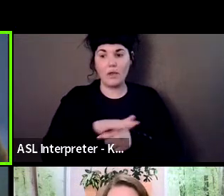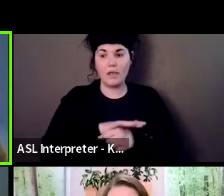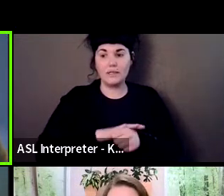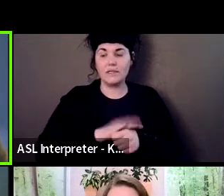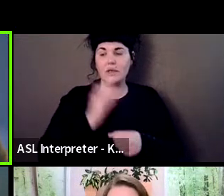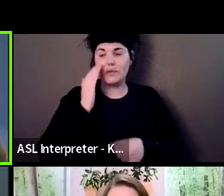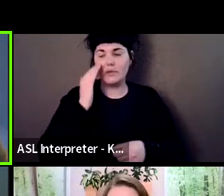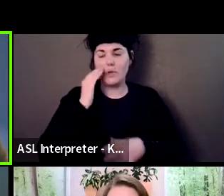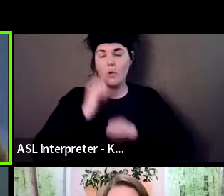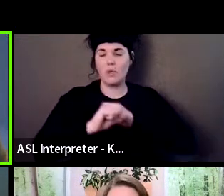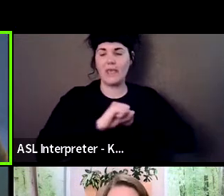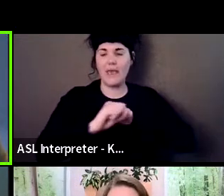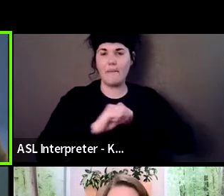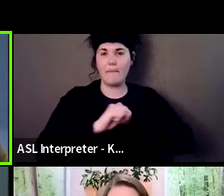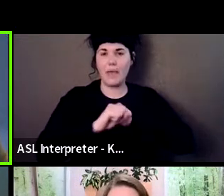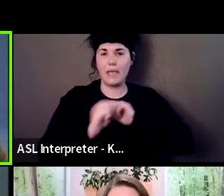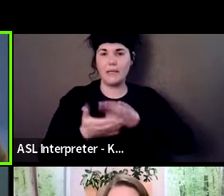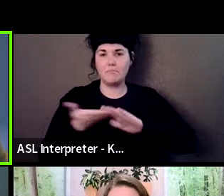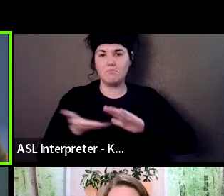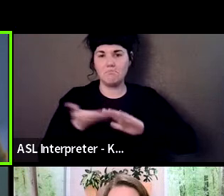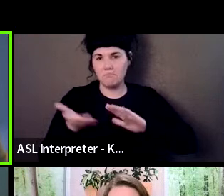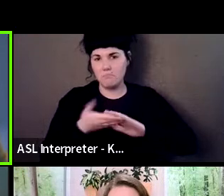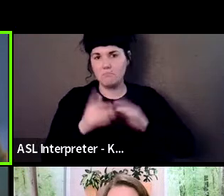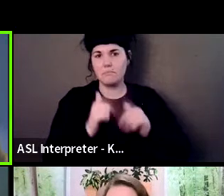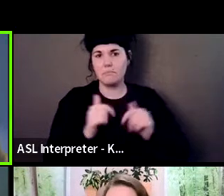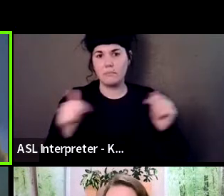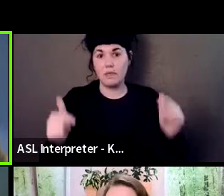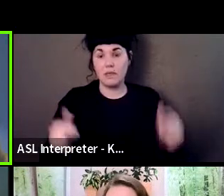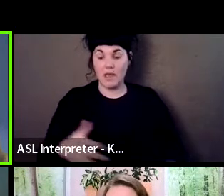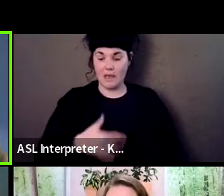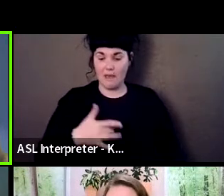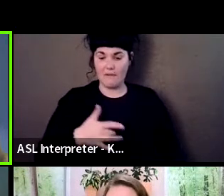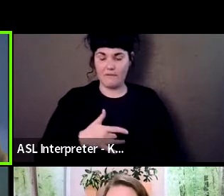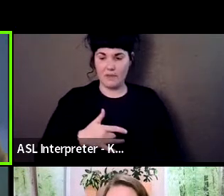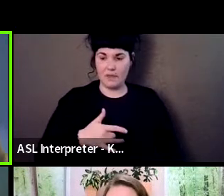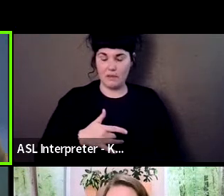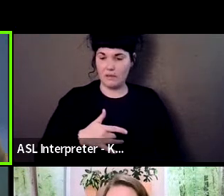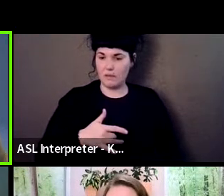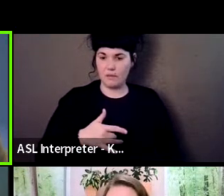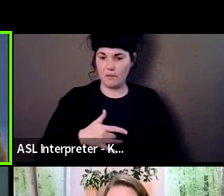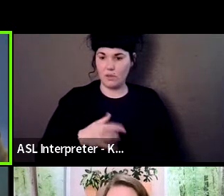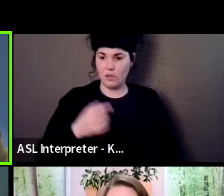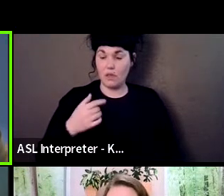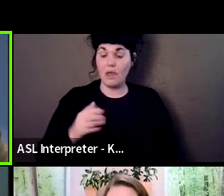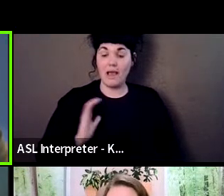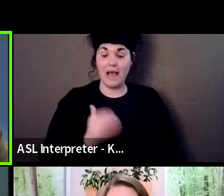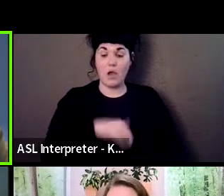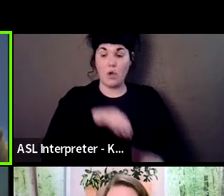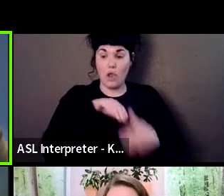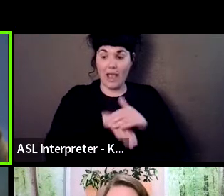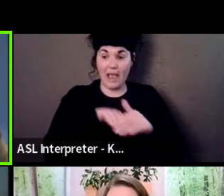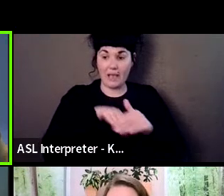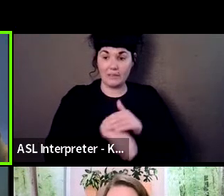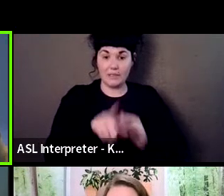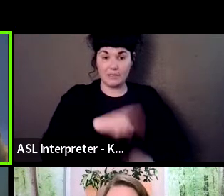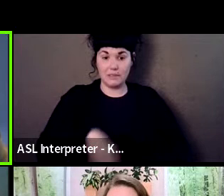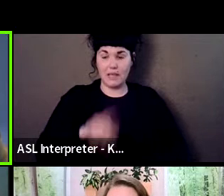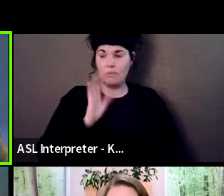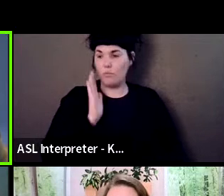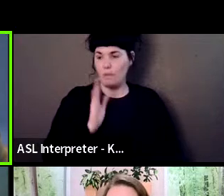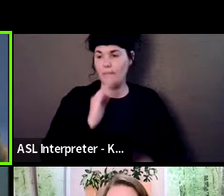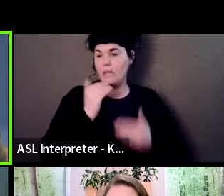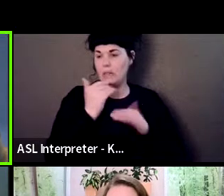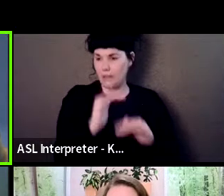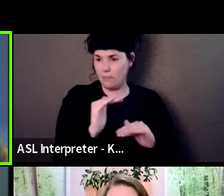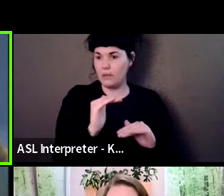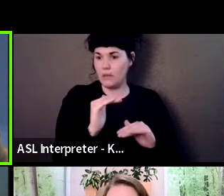campaigning and so forth. So I think we've got limited access to them at certain points in time. So the quicker we can